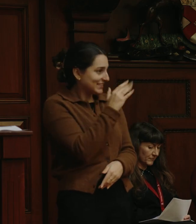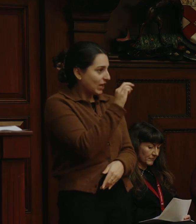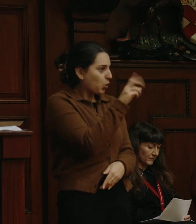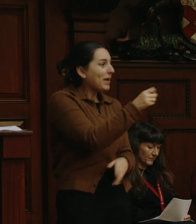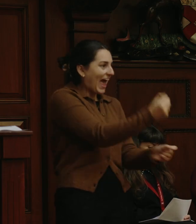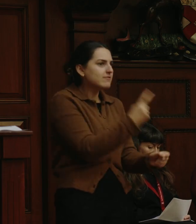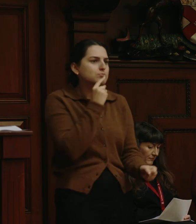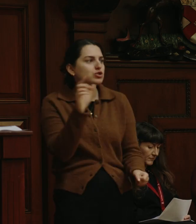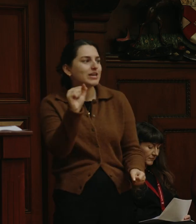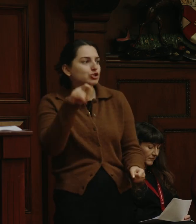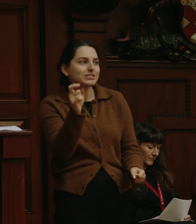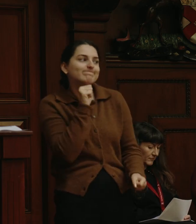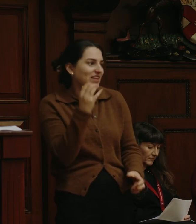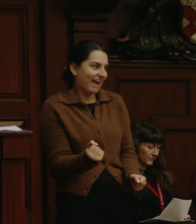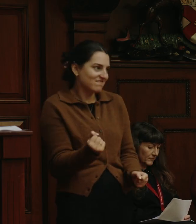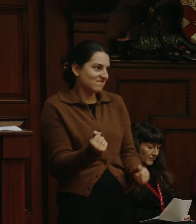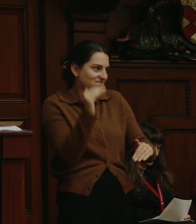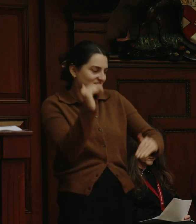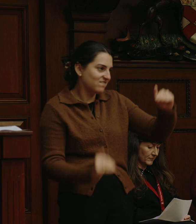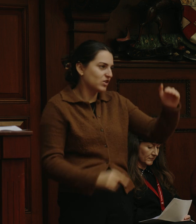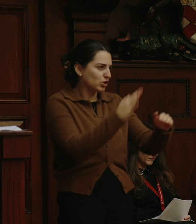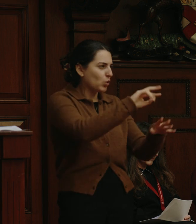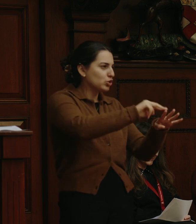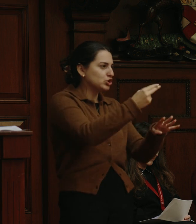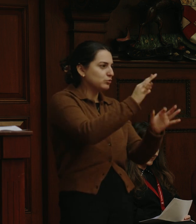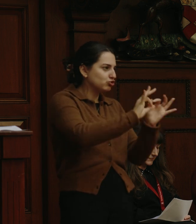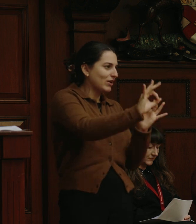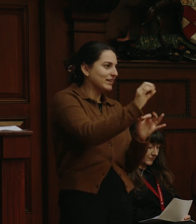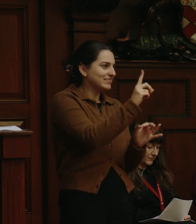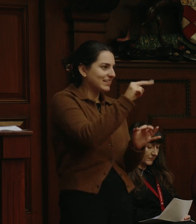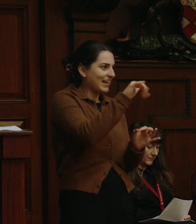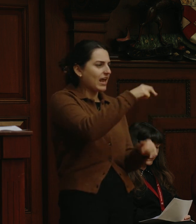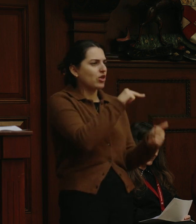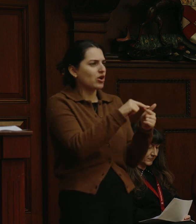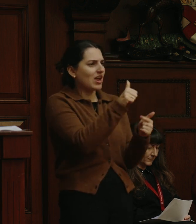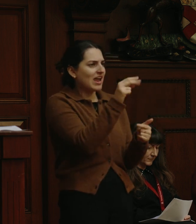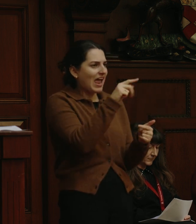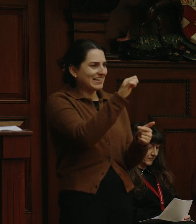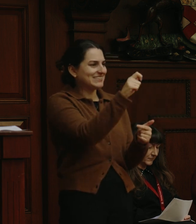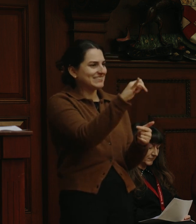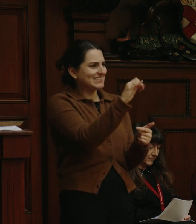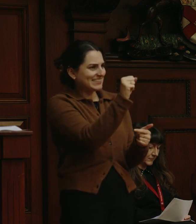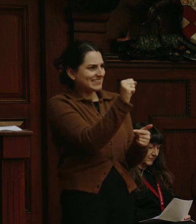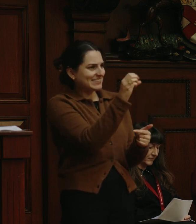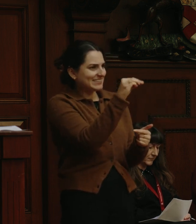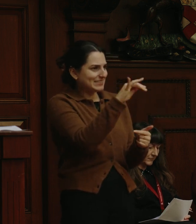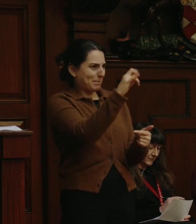in Sjögren's disease, so like anti-double-stranded DNA and another called anti-Smith would be